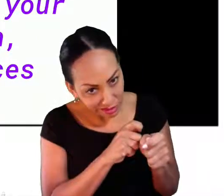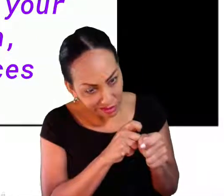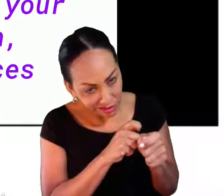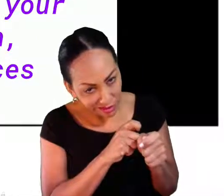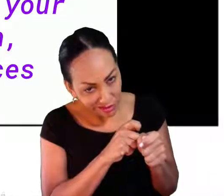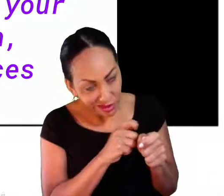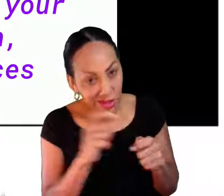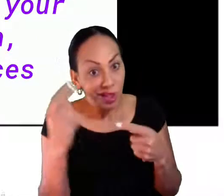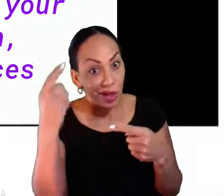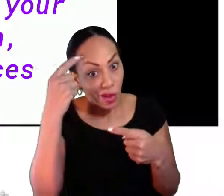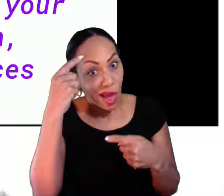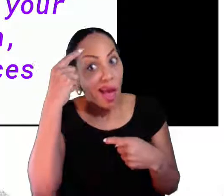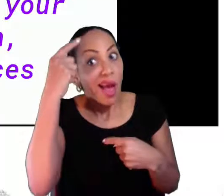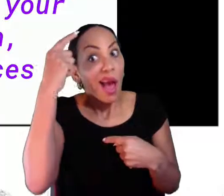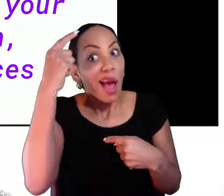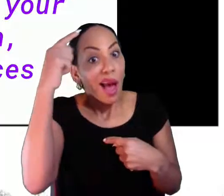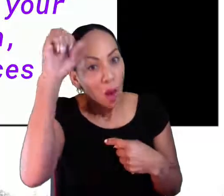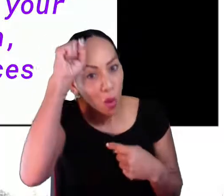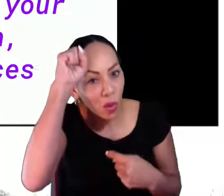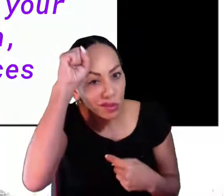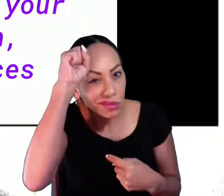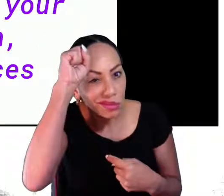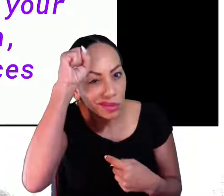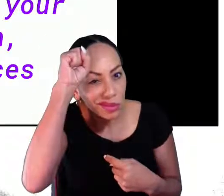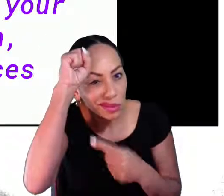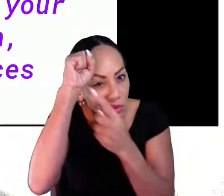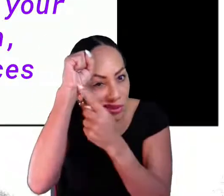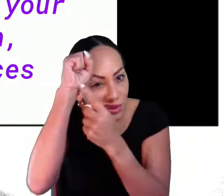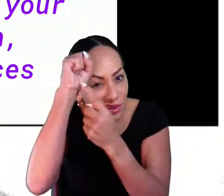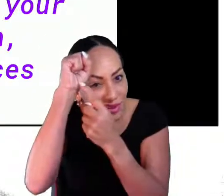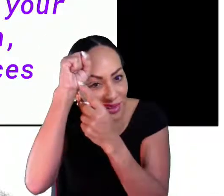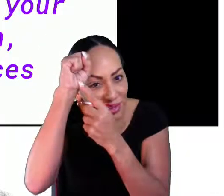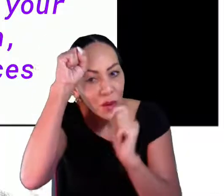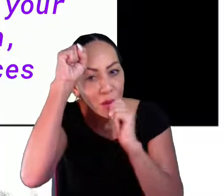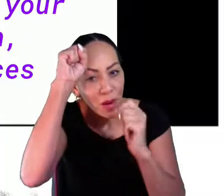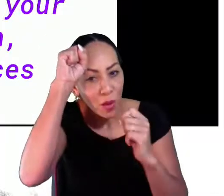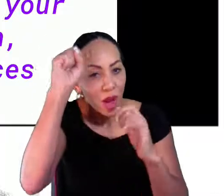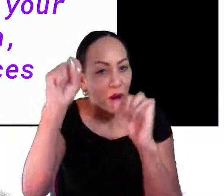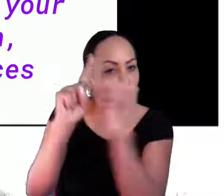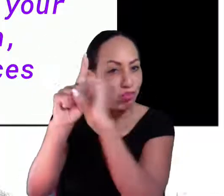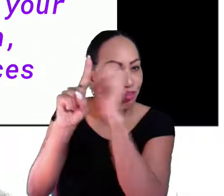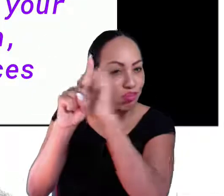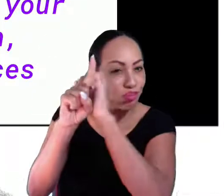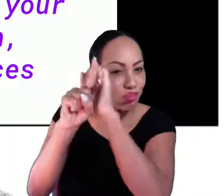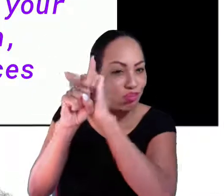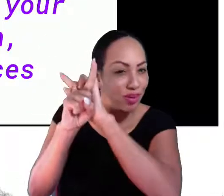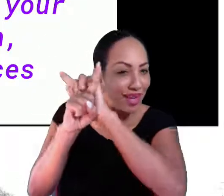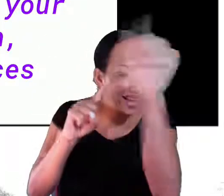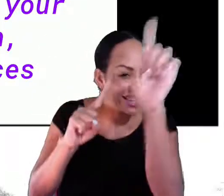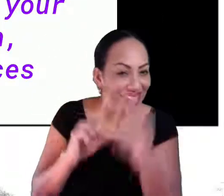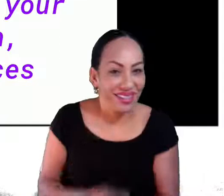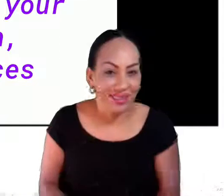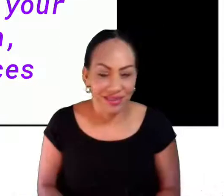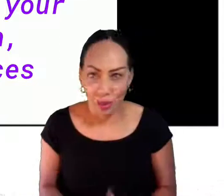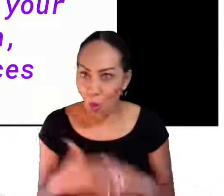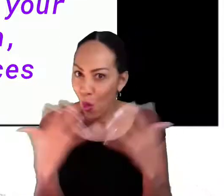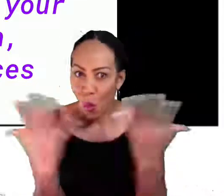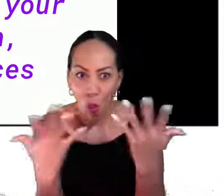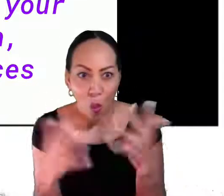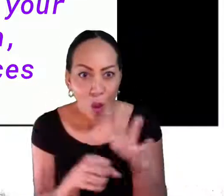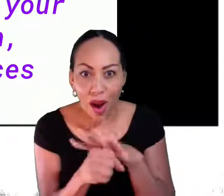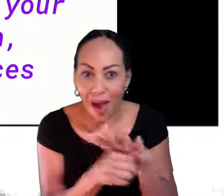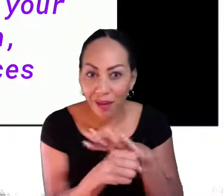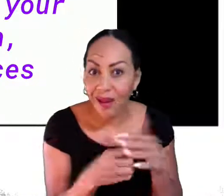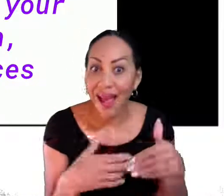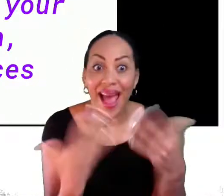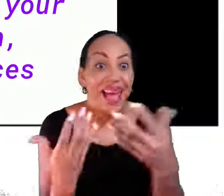us. But just to take that idea right now, where might it occur? Tony, got some suggestions